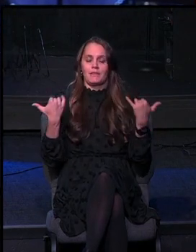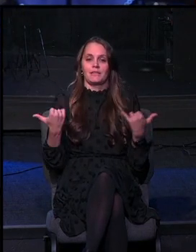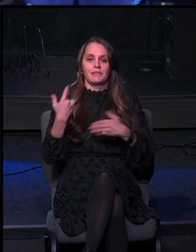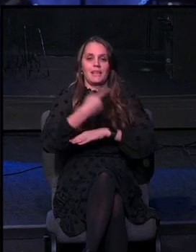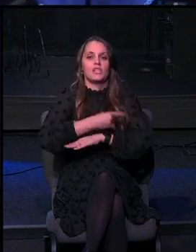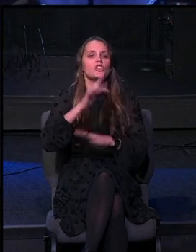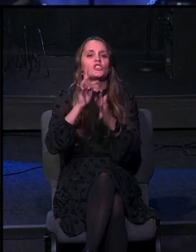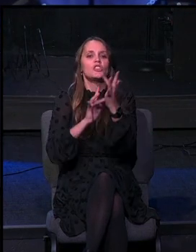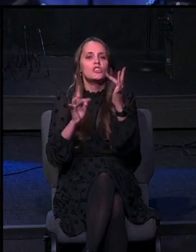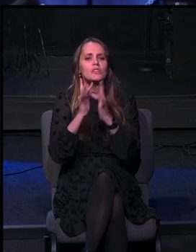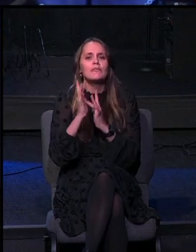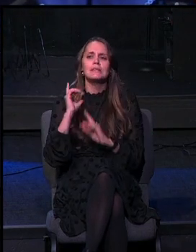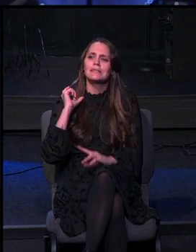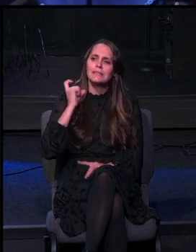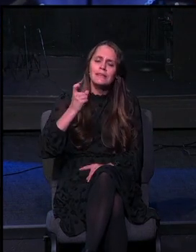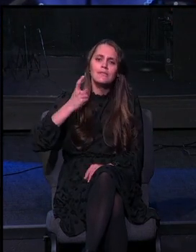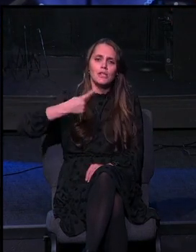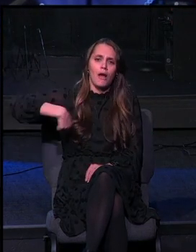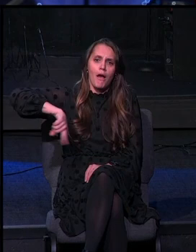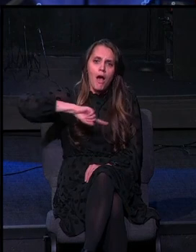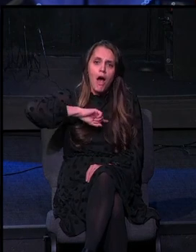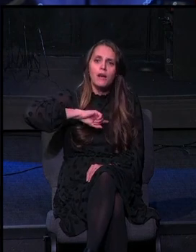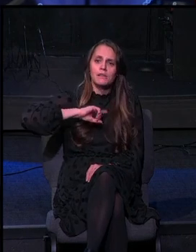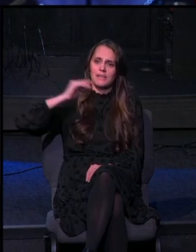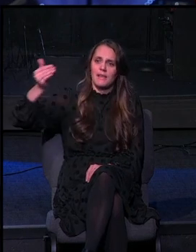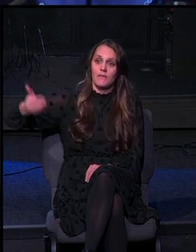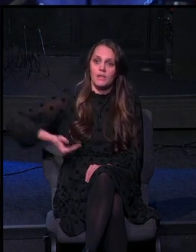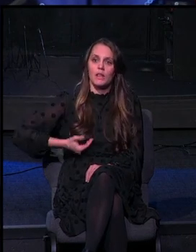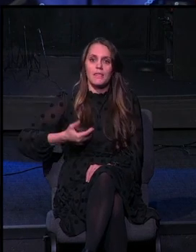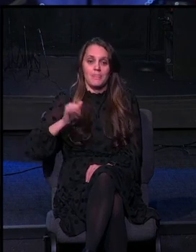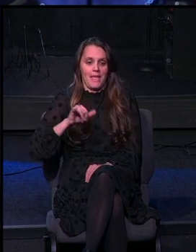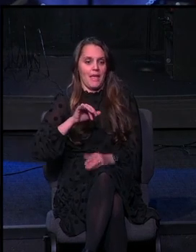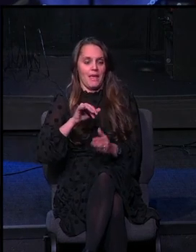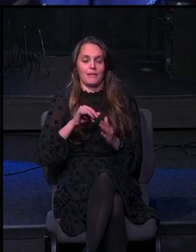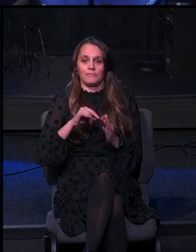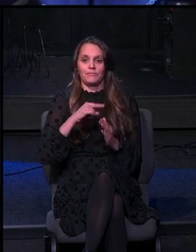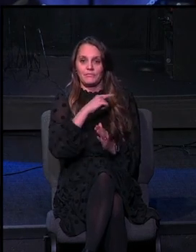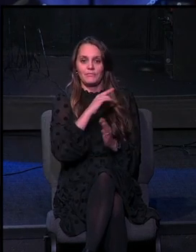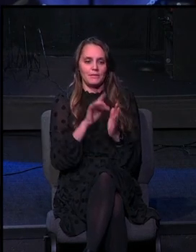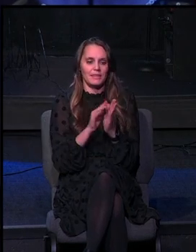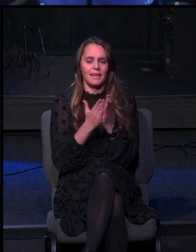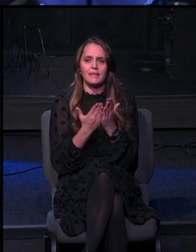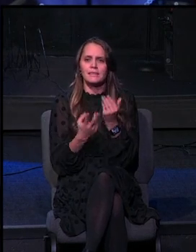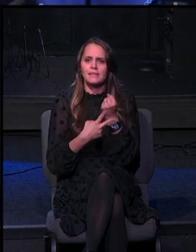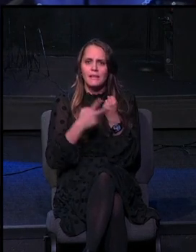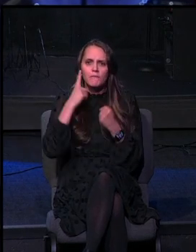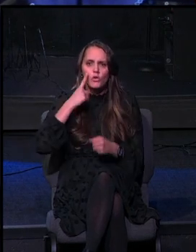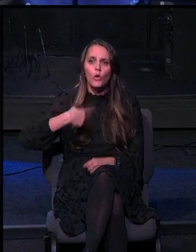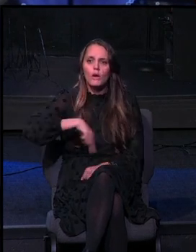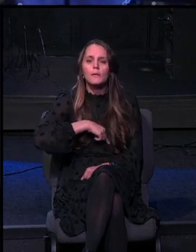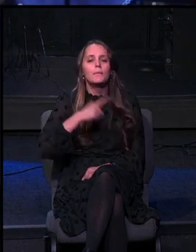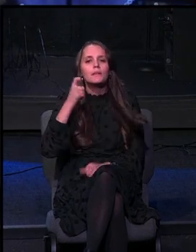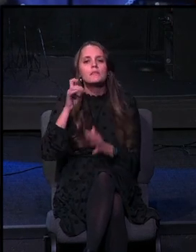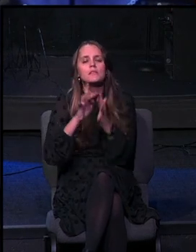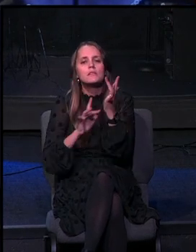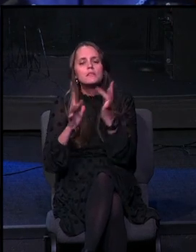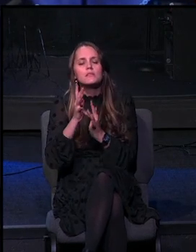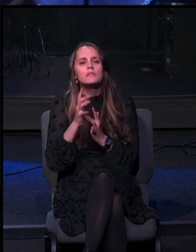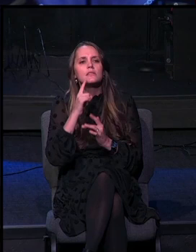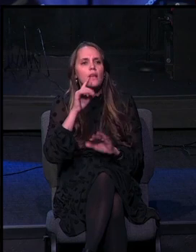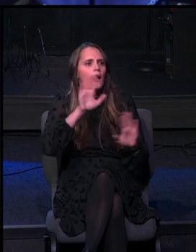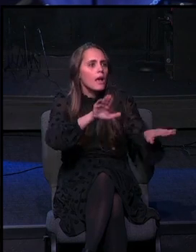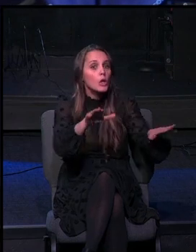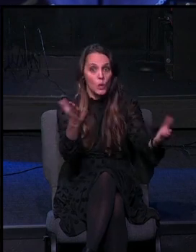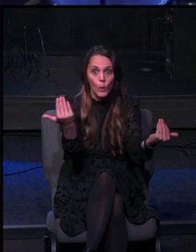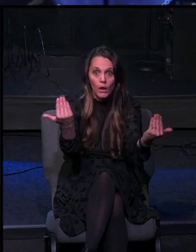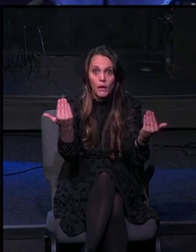the invitation. The reason this text is preserved for us is because Jesus continues to go, do you want to come? Do you want to be a part? Do you want to join in?